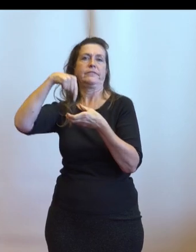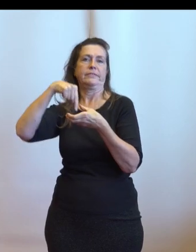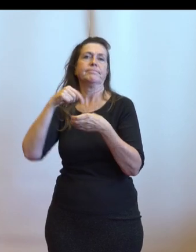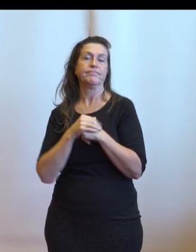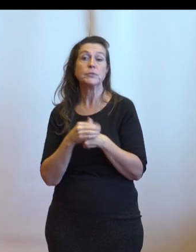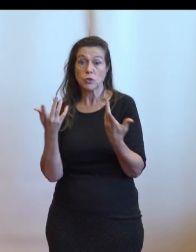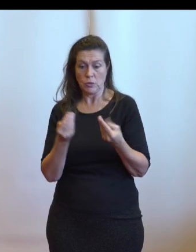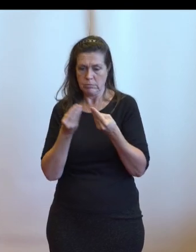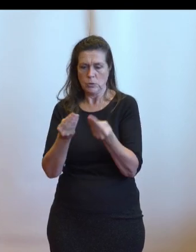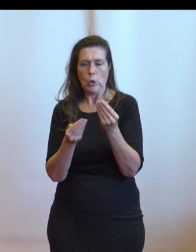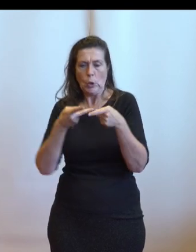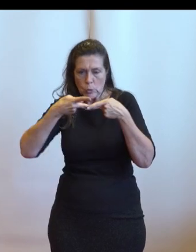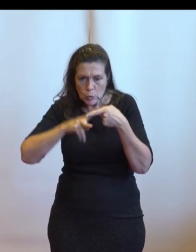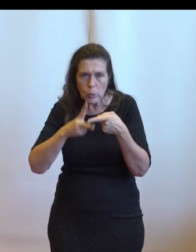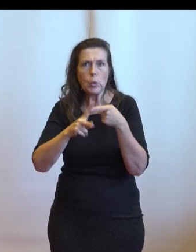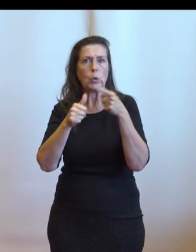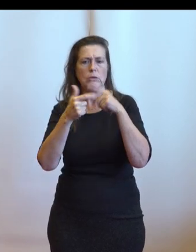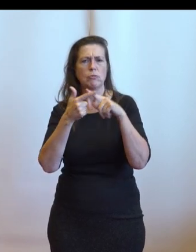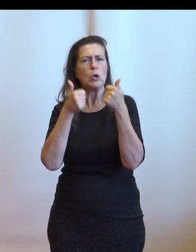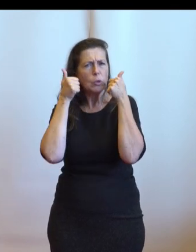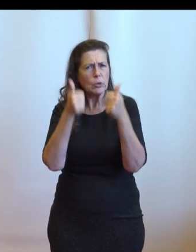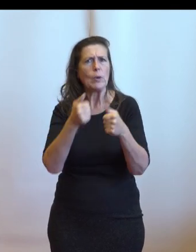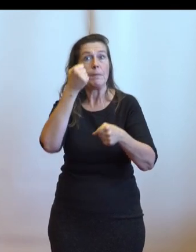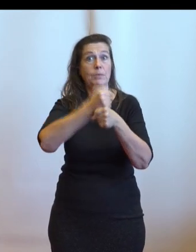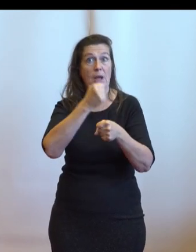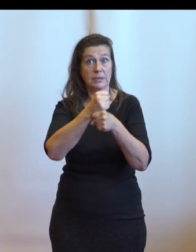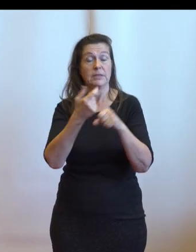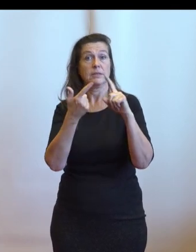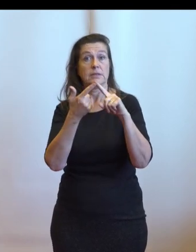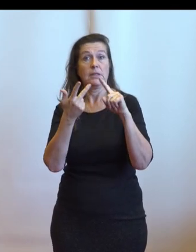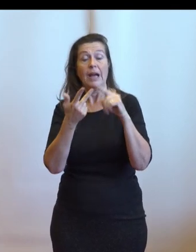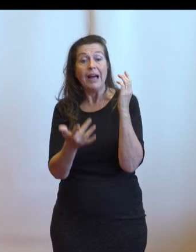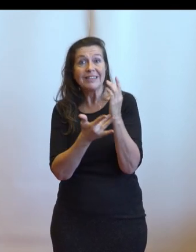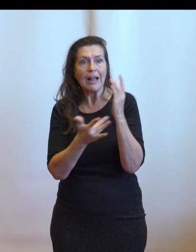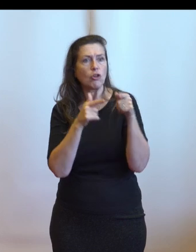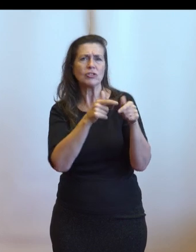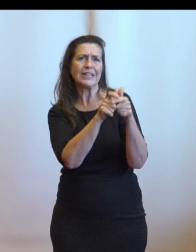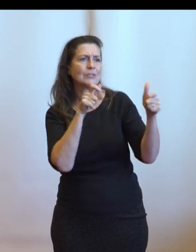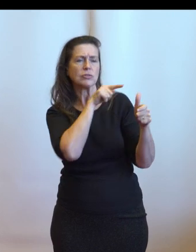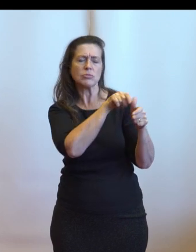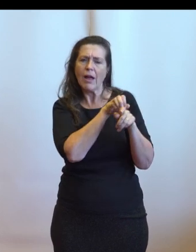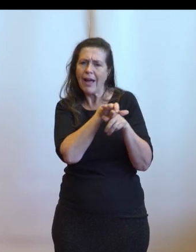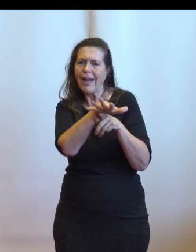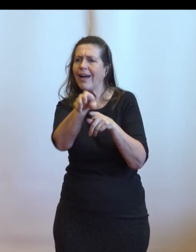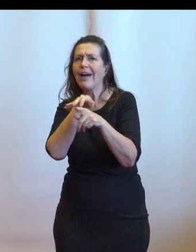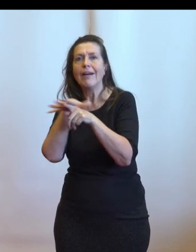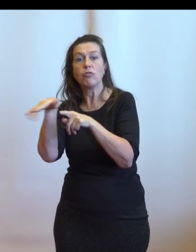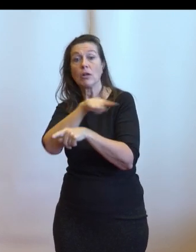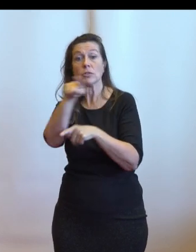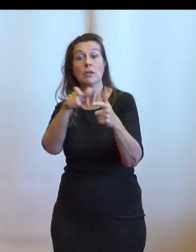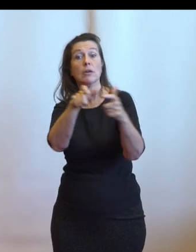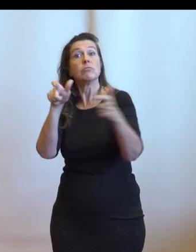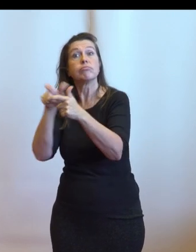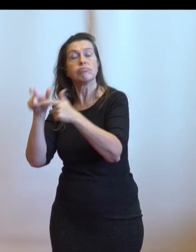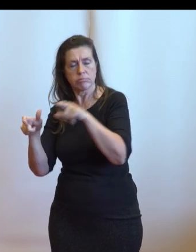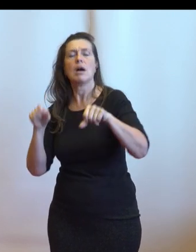provide tools, best practice, networking opportunities and technology industry influence to help organisations to create and deploy